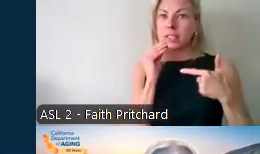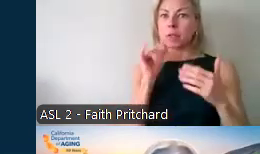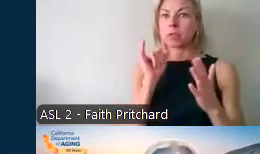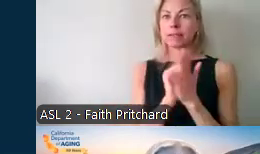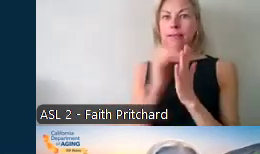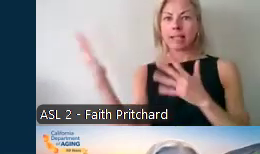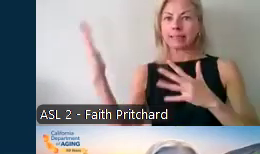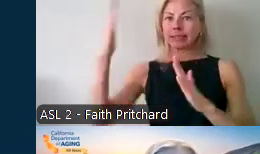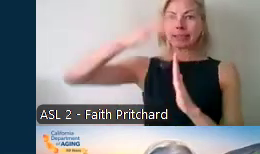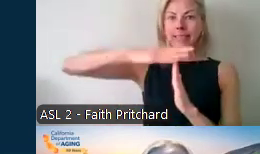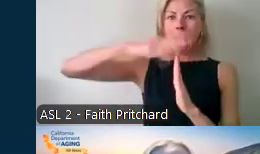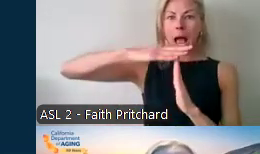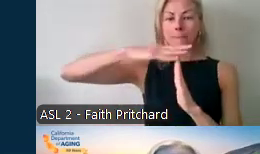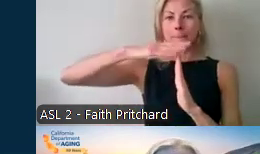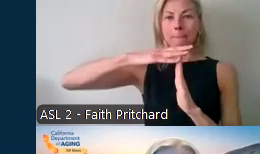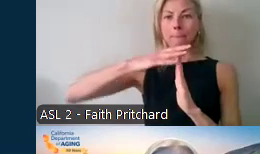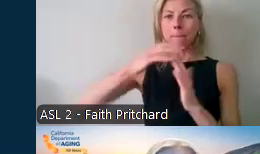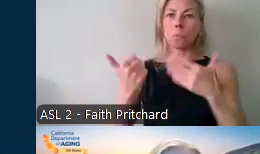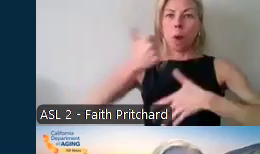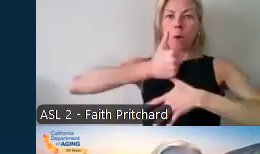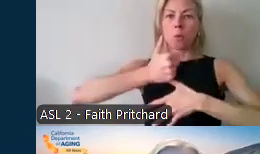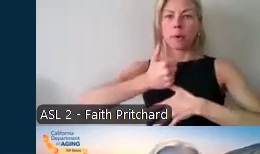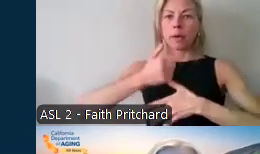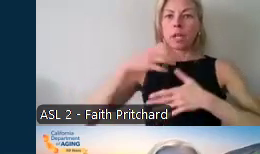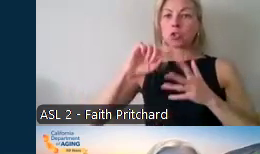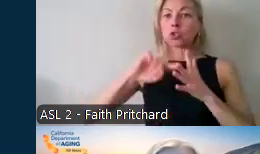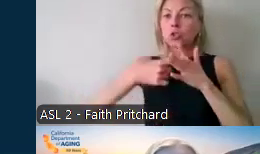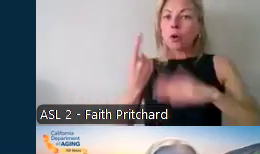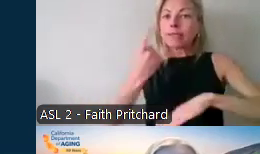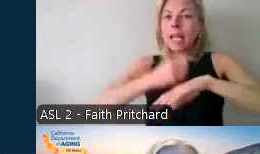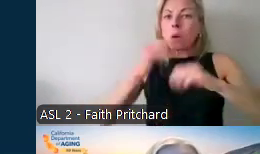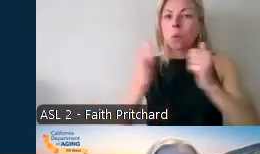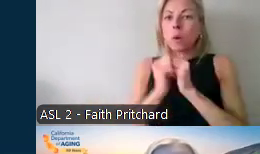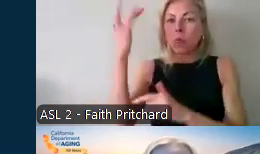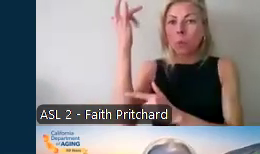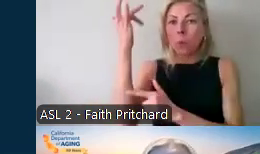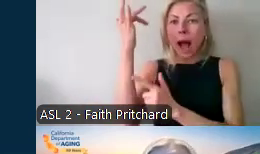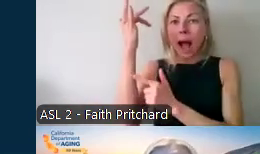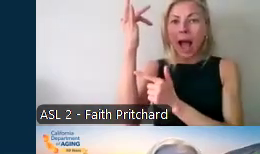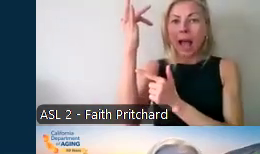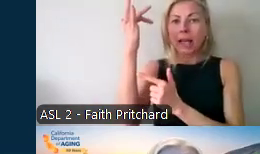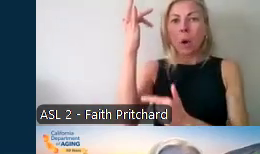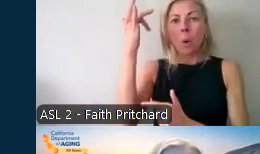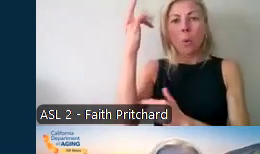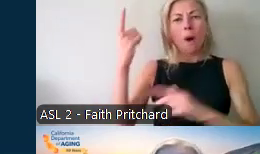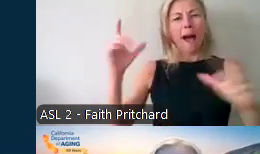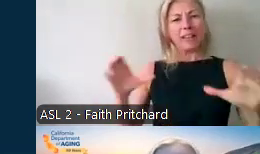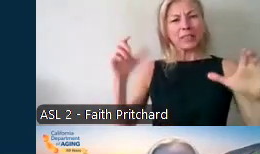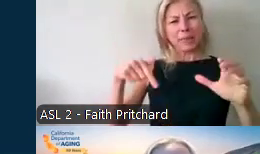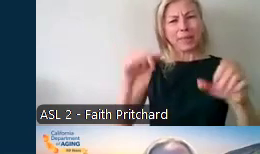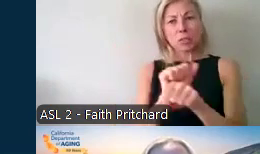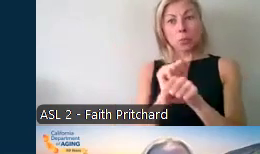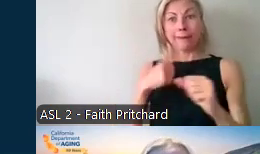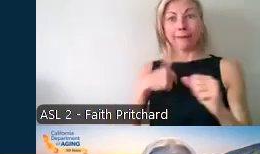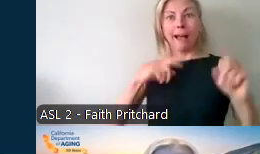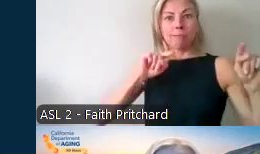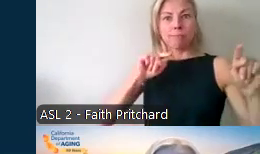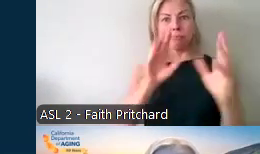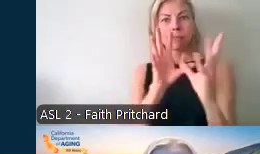We want to start our day with the why. Why are we doing this work? And I know me personally, when I attend conferences and I'm able to hear